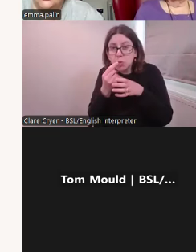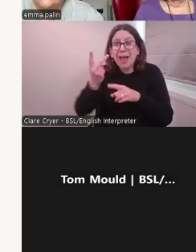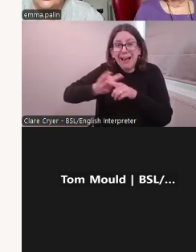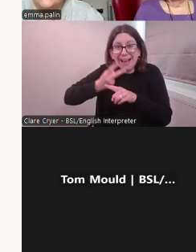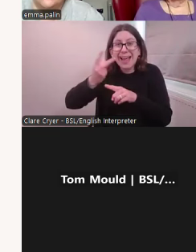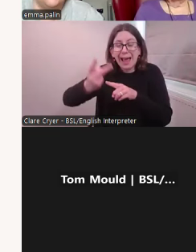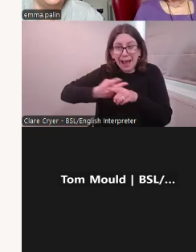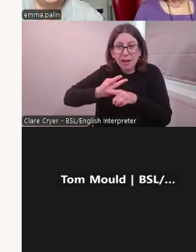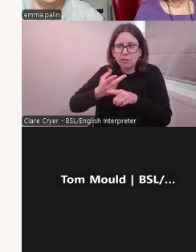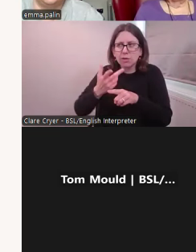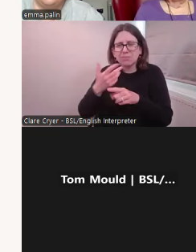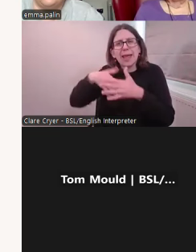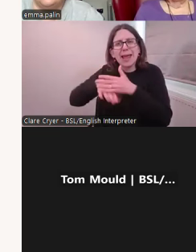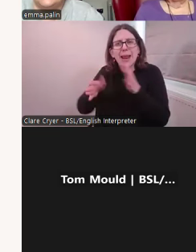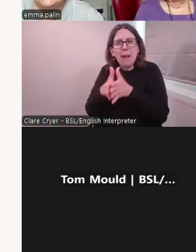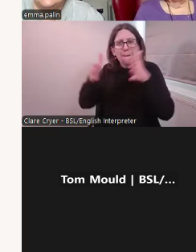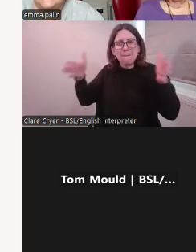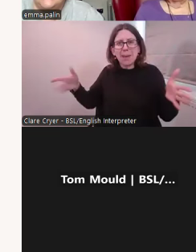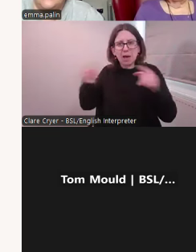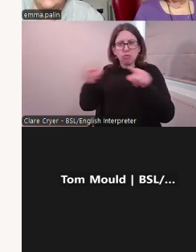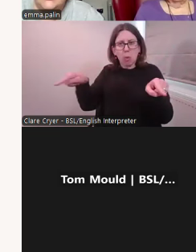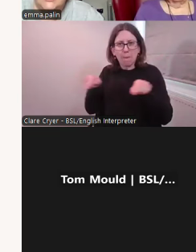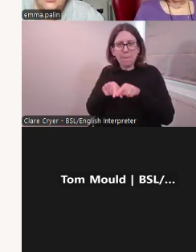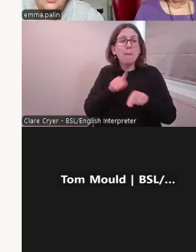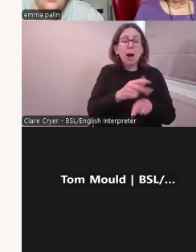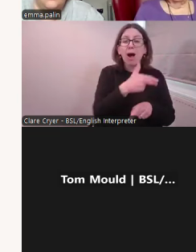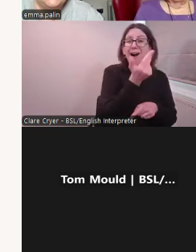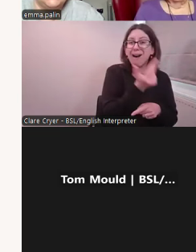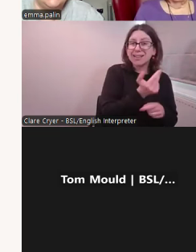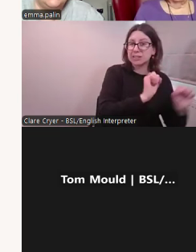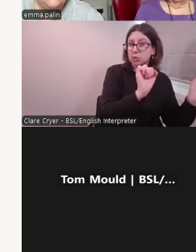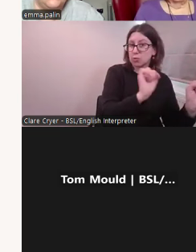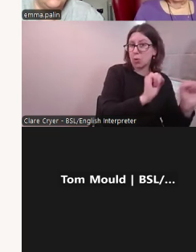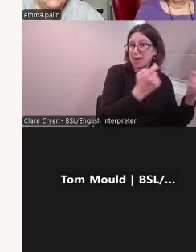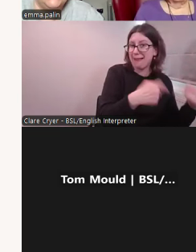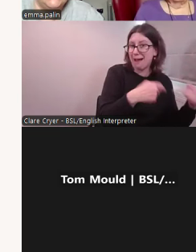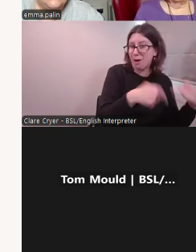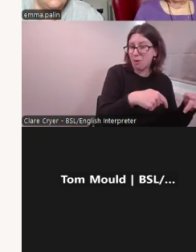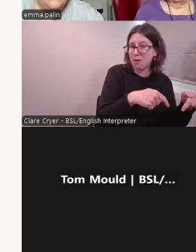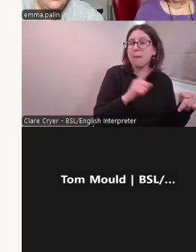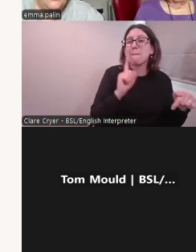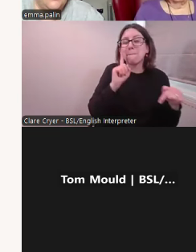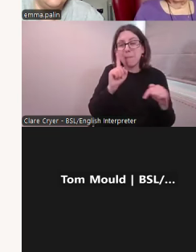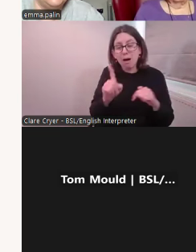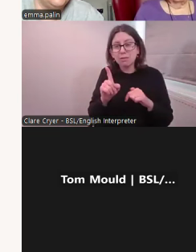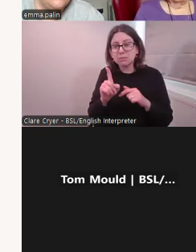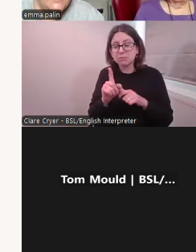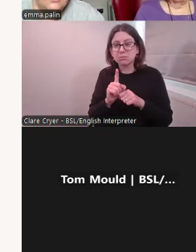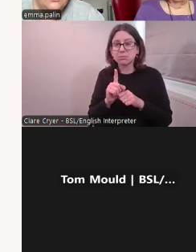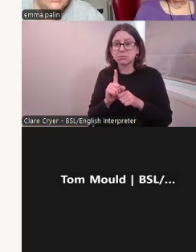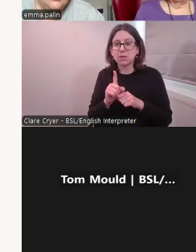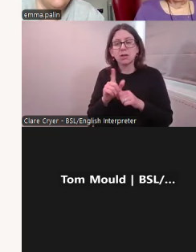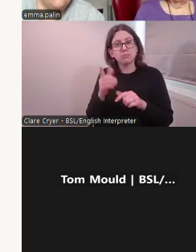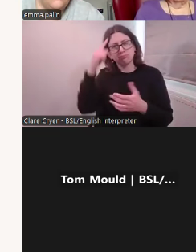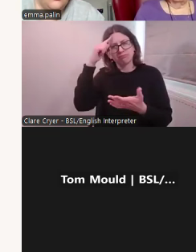our larger rooms. Although we still couldn't have artists in the building, we decided that we were going to do a